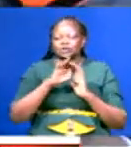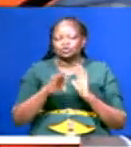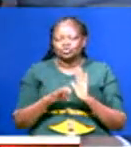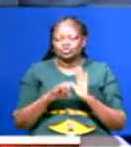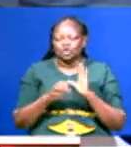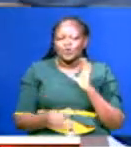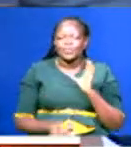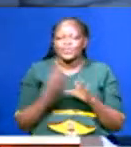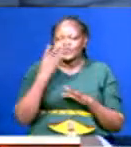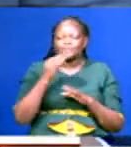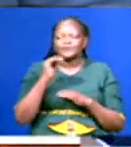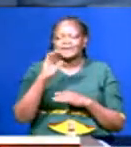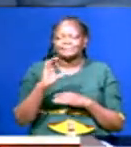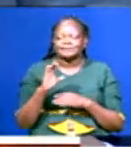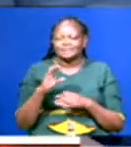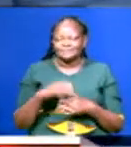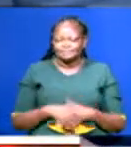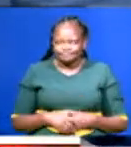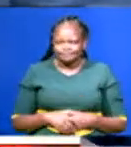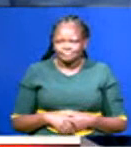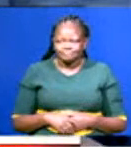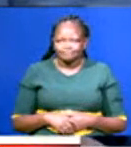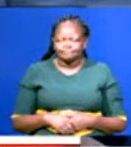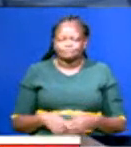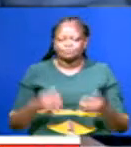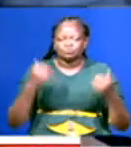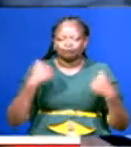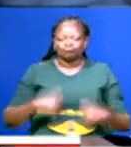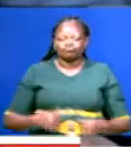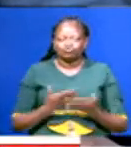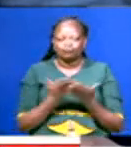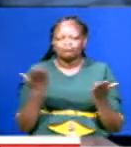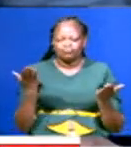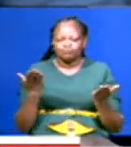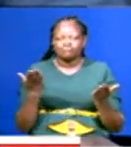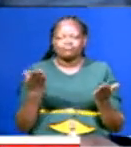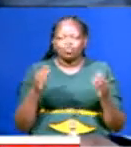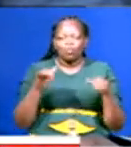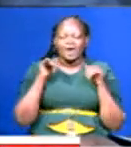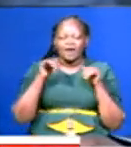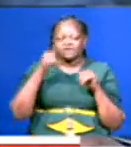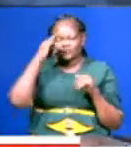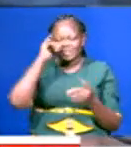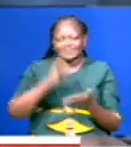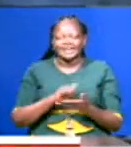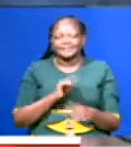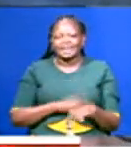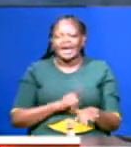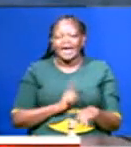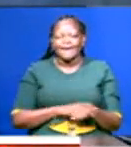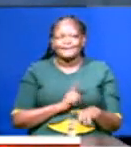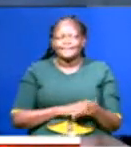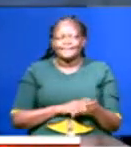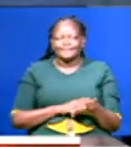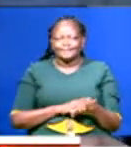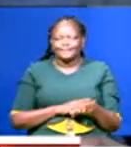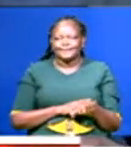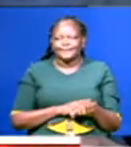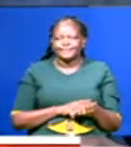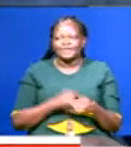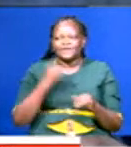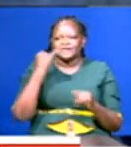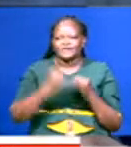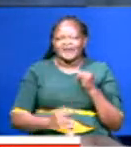IEBC. I want you to wait for the time. The deadline is